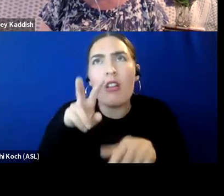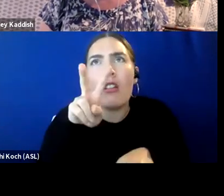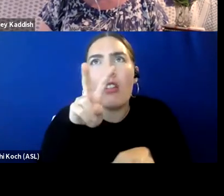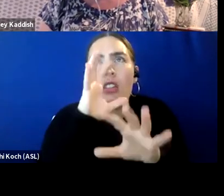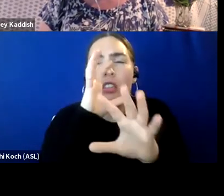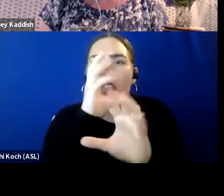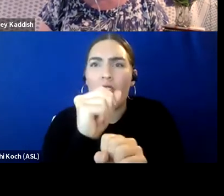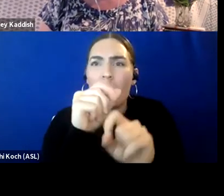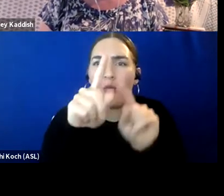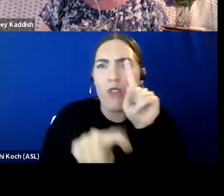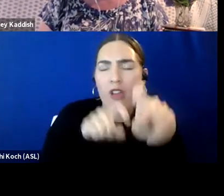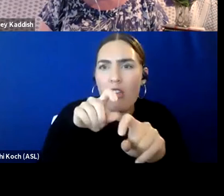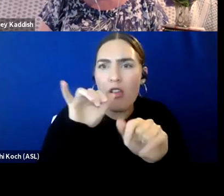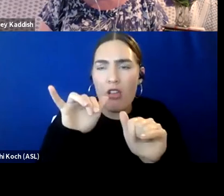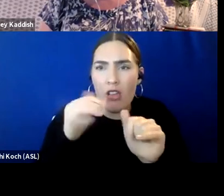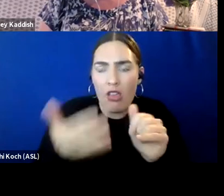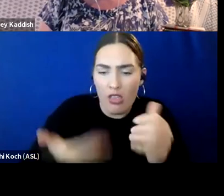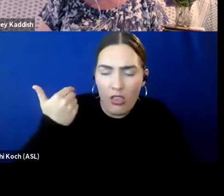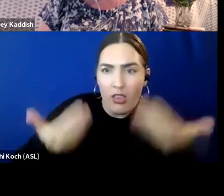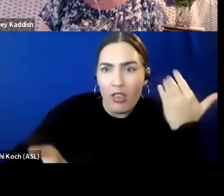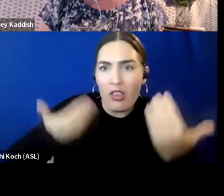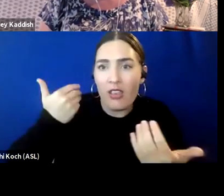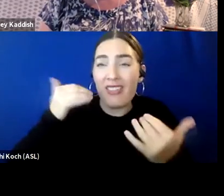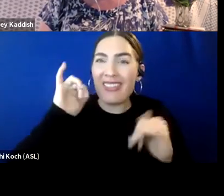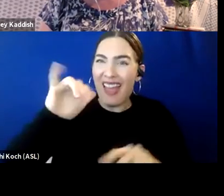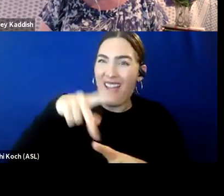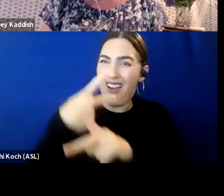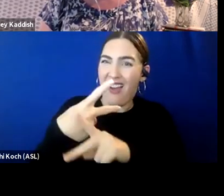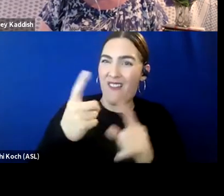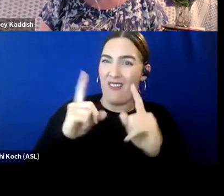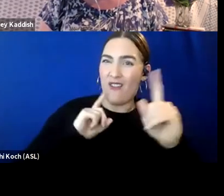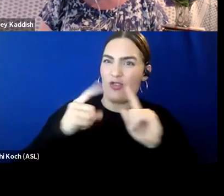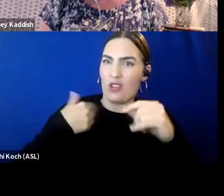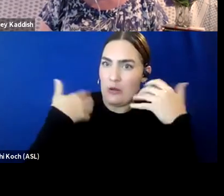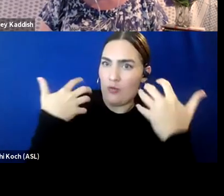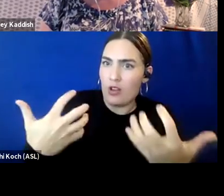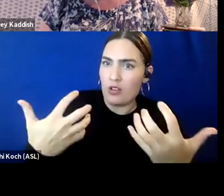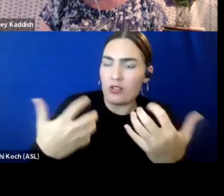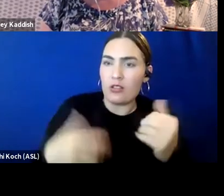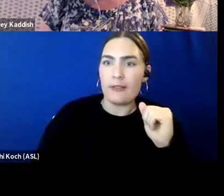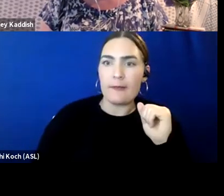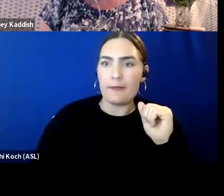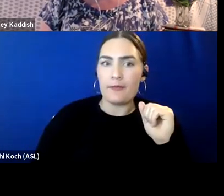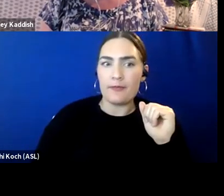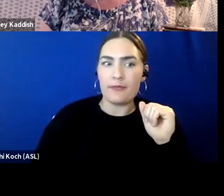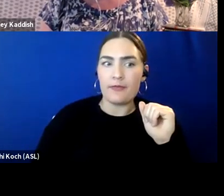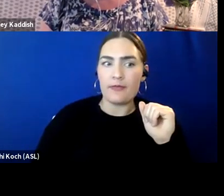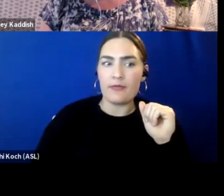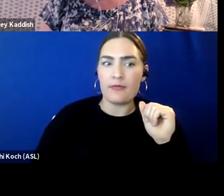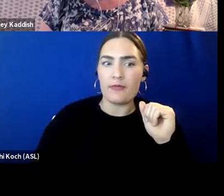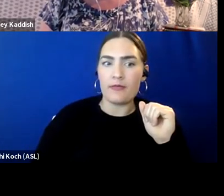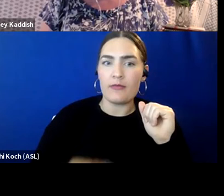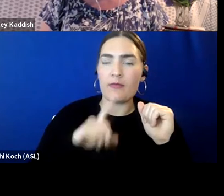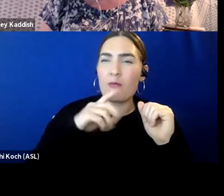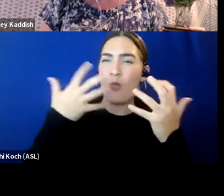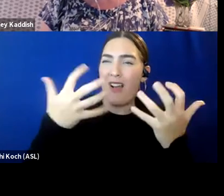things? And in the course of these conversations, I really feel like we've been able to find that sort of intangible third